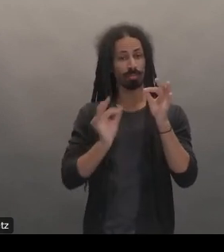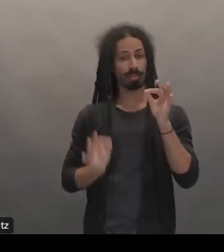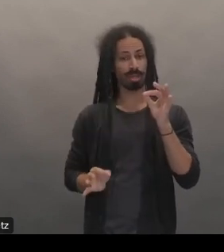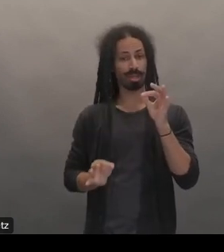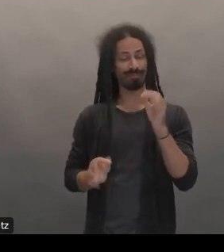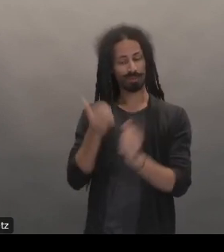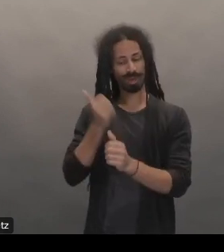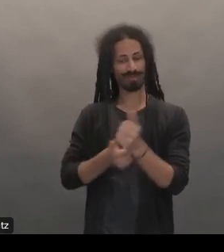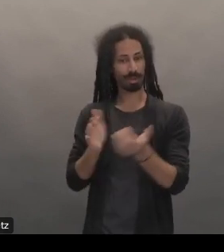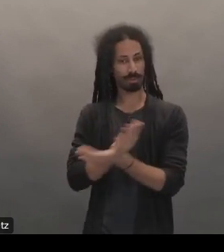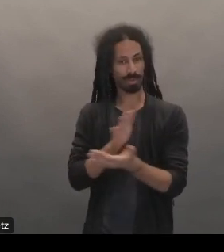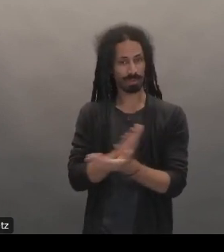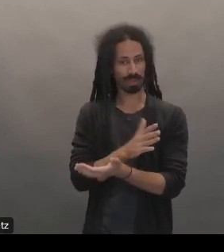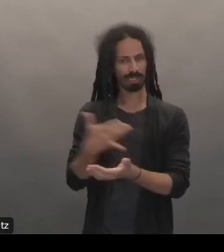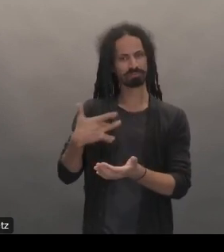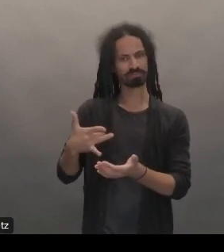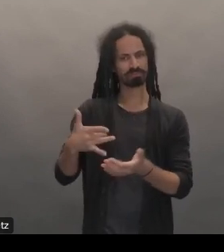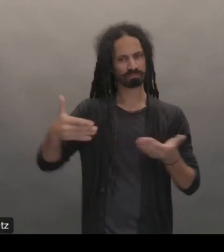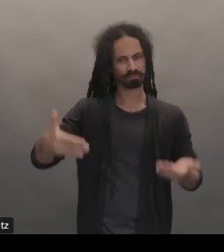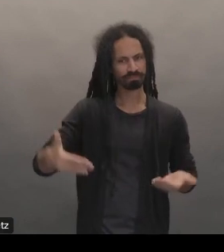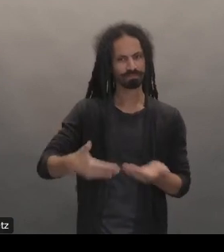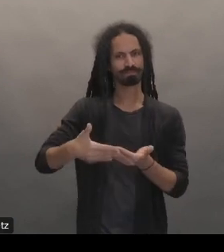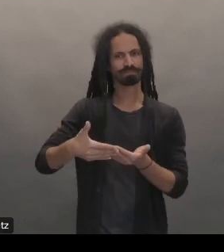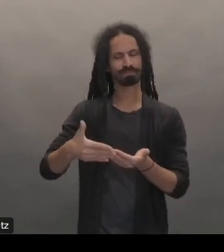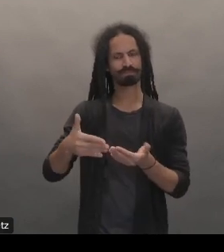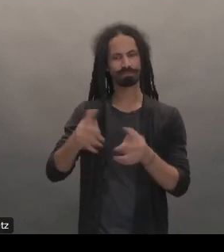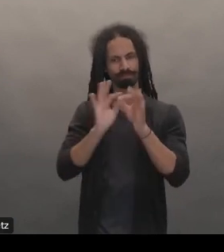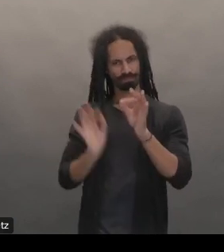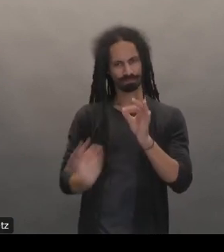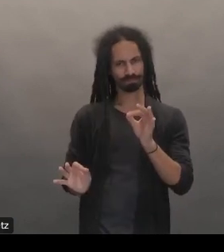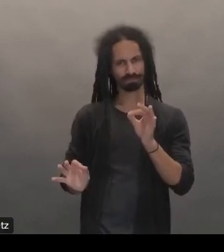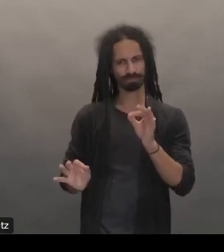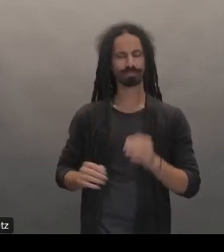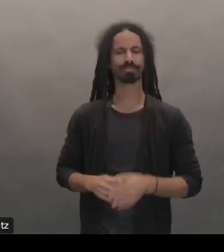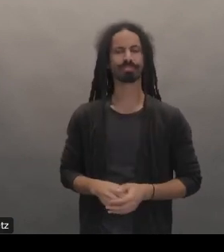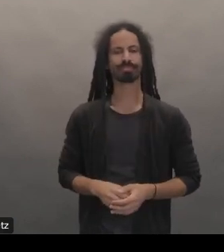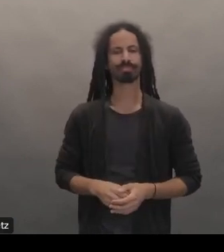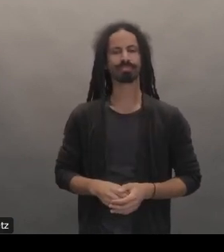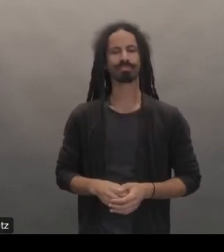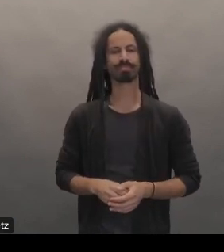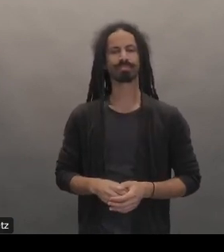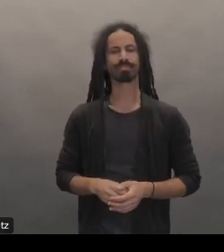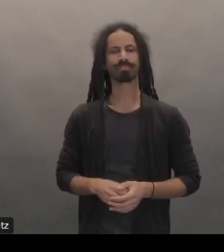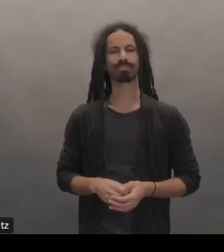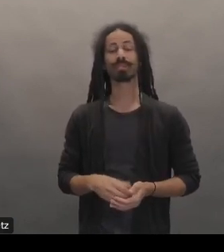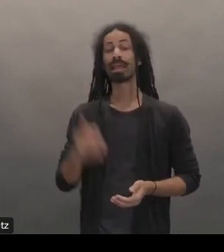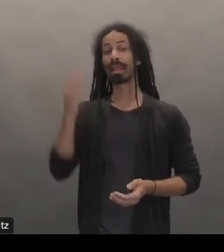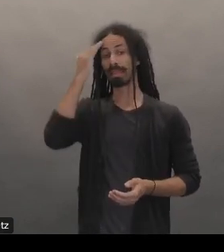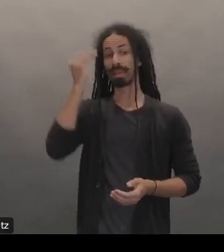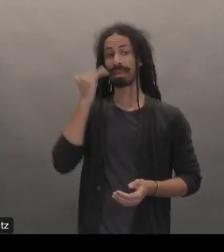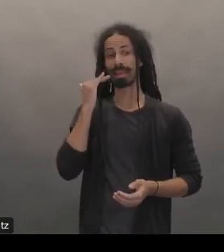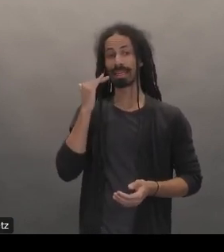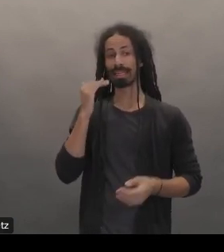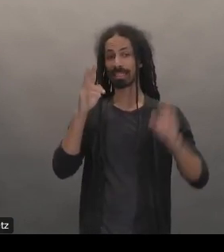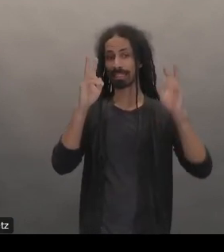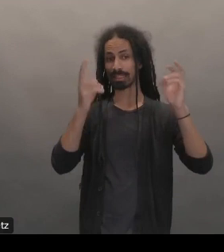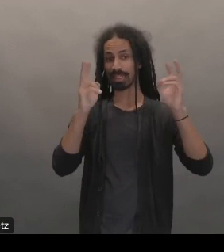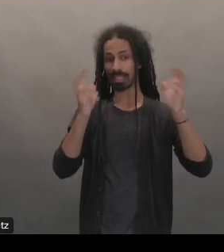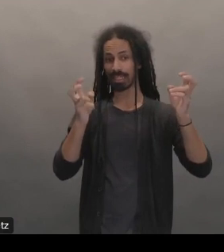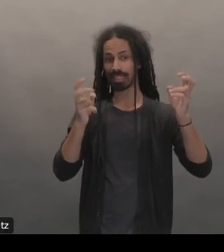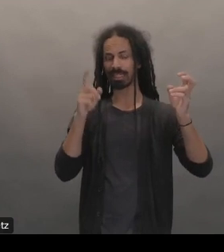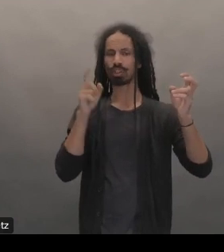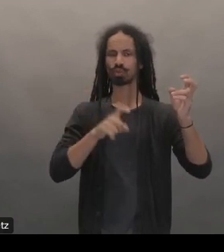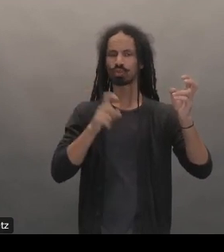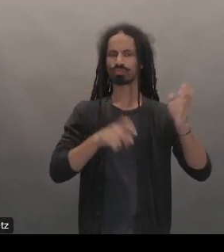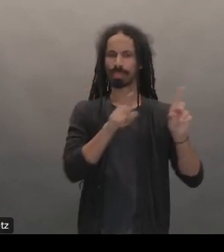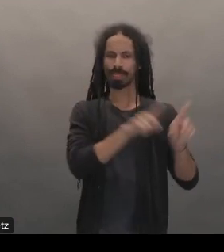often your introduction paragraph, the heading should be the name of your paper, which is the same as it's going to be